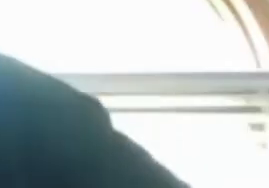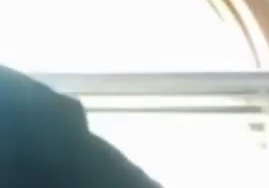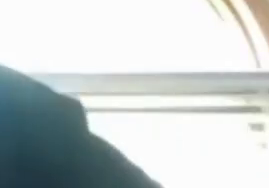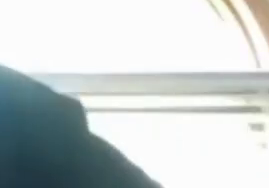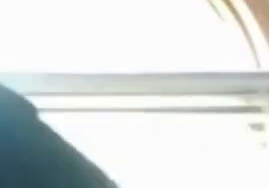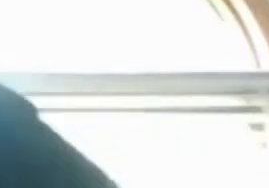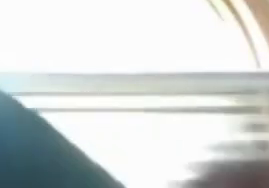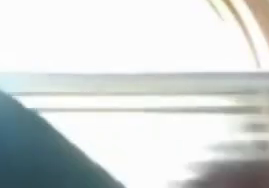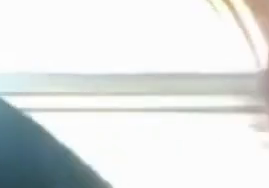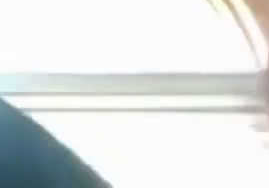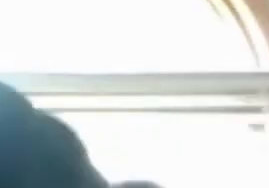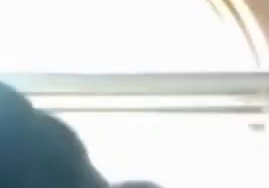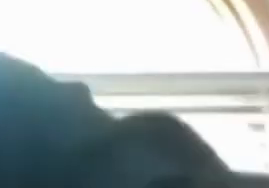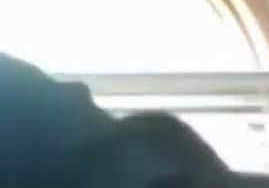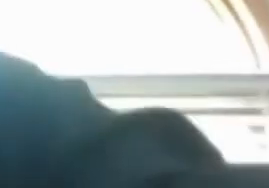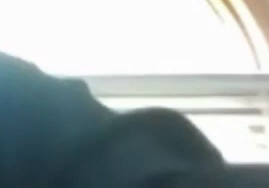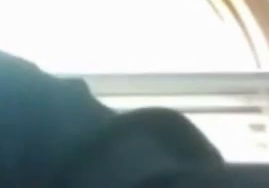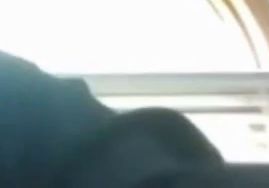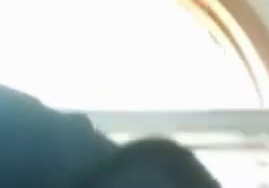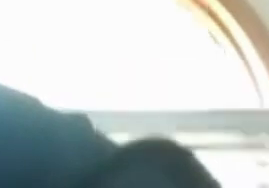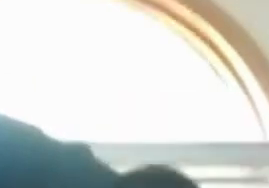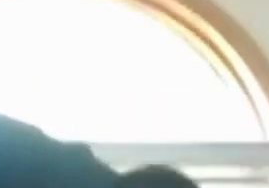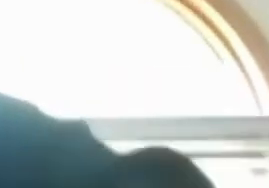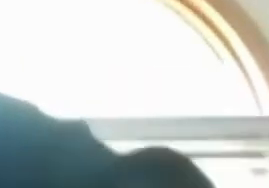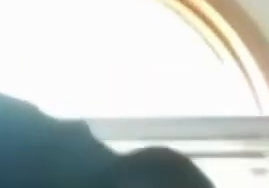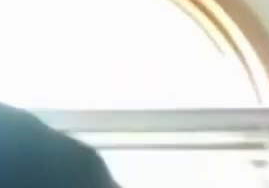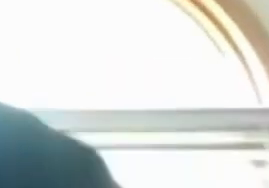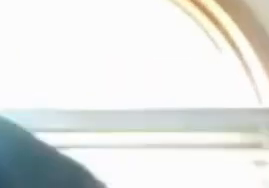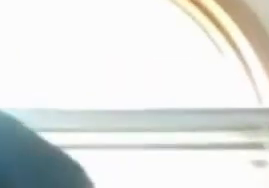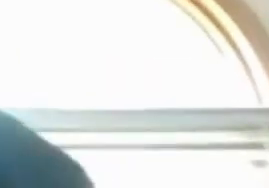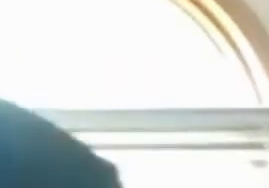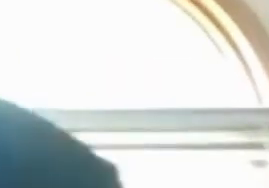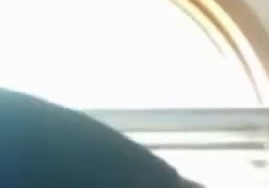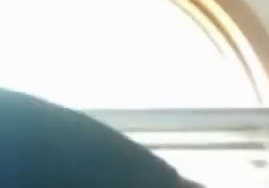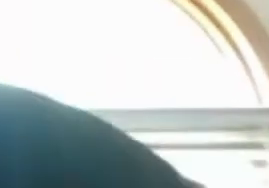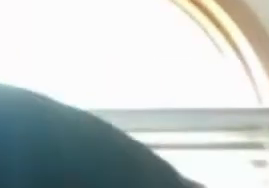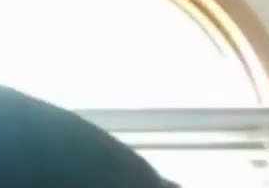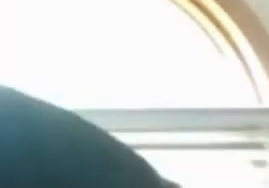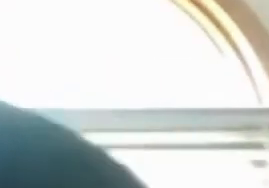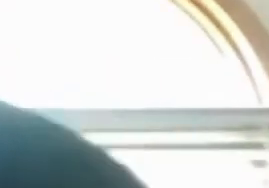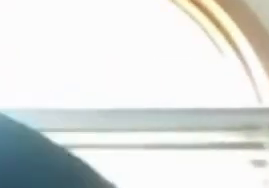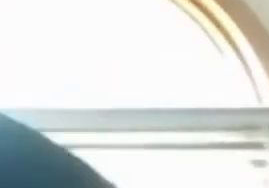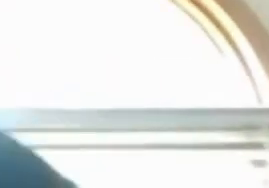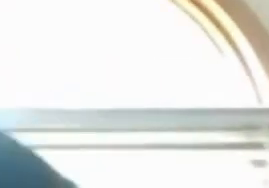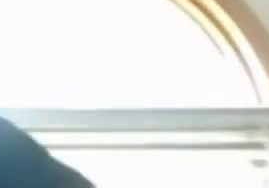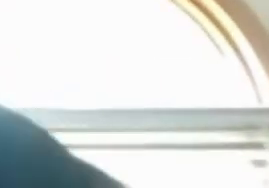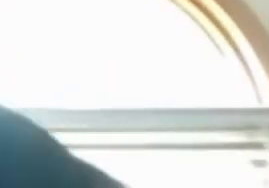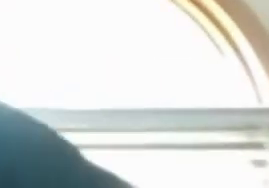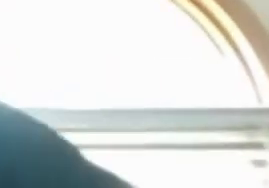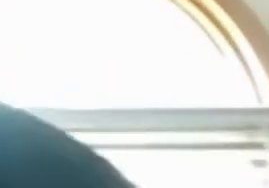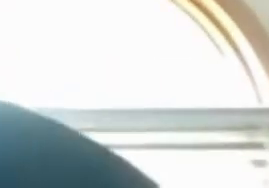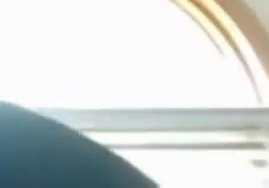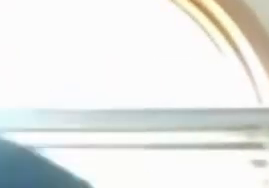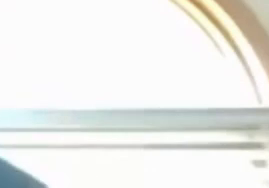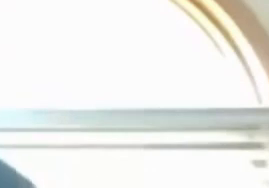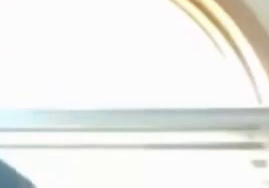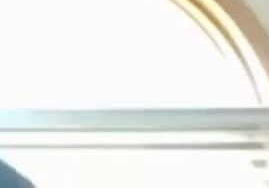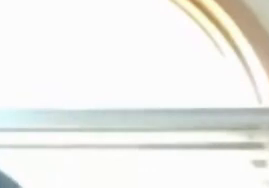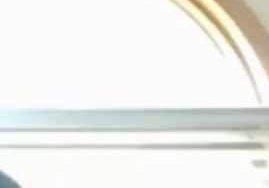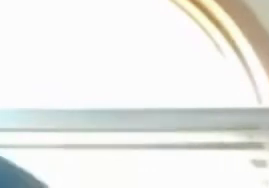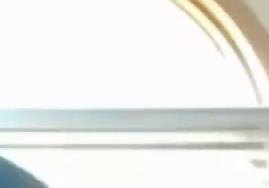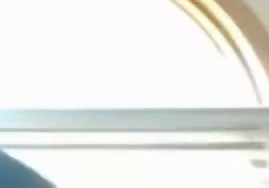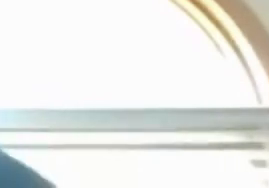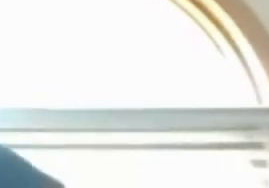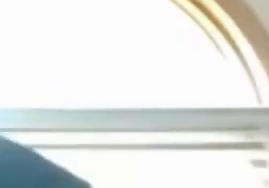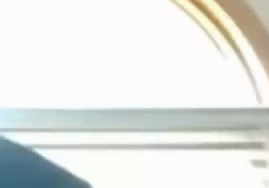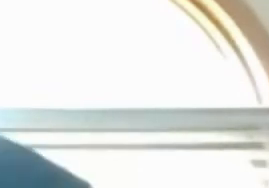Good morning, afternoon, or evening, depending on where you are. My name is David Evans from the Center for Global Development, and